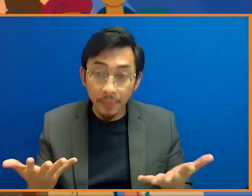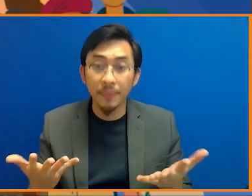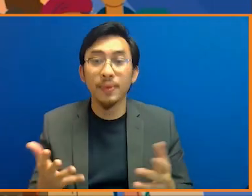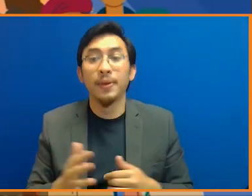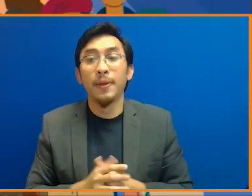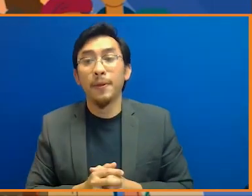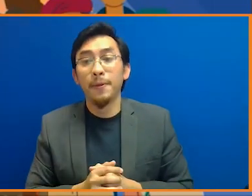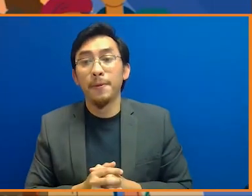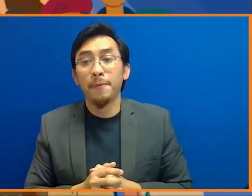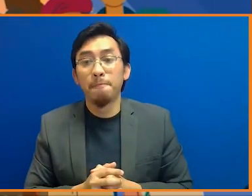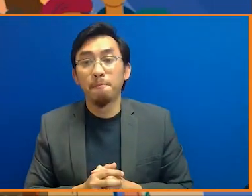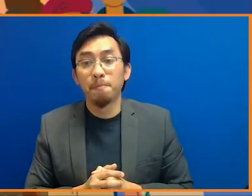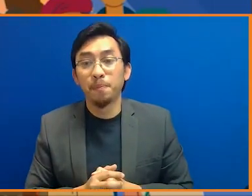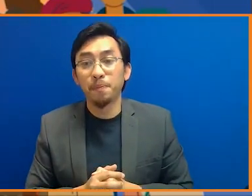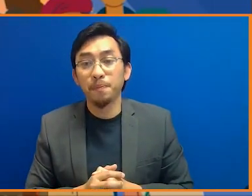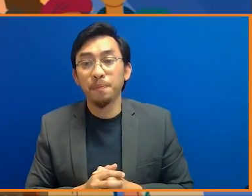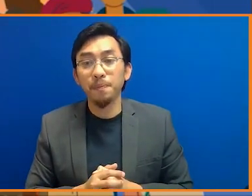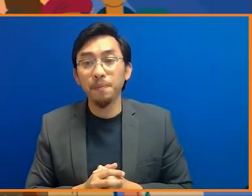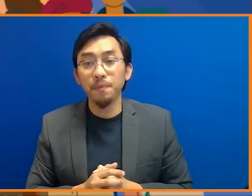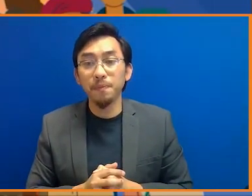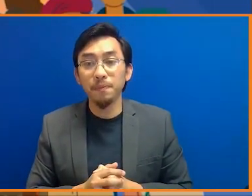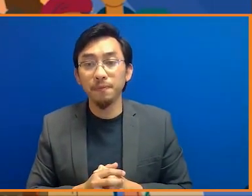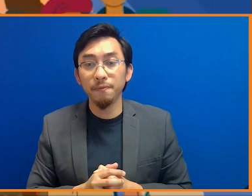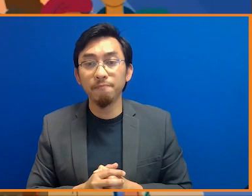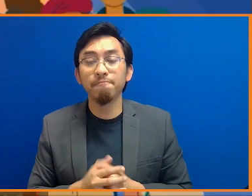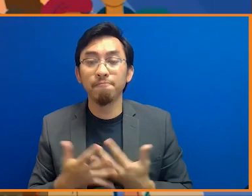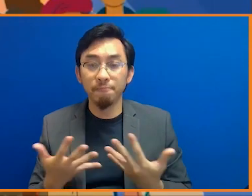So what can we do is